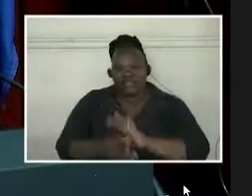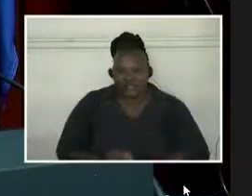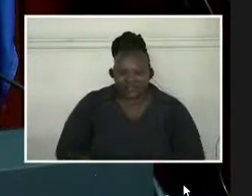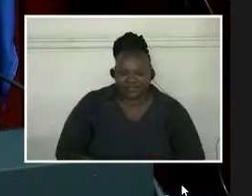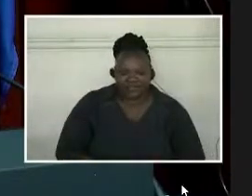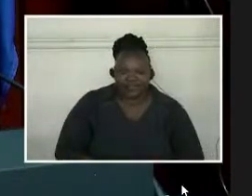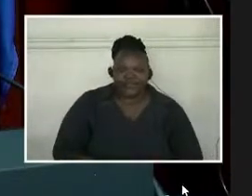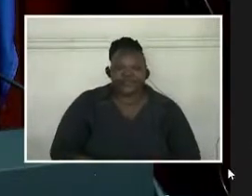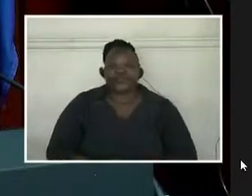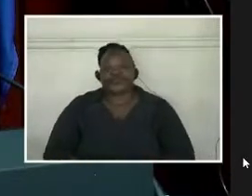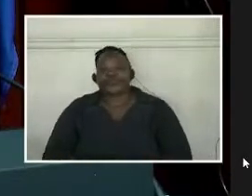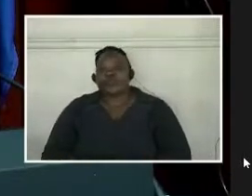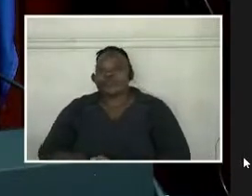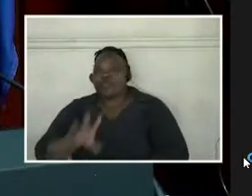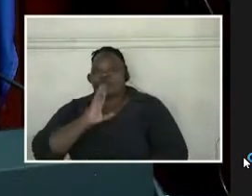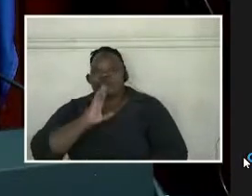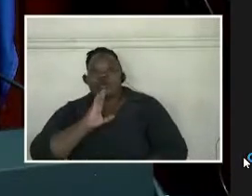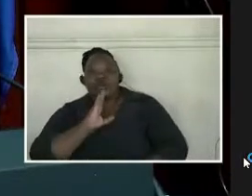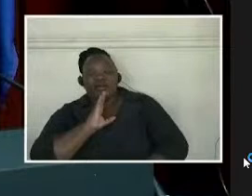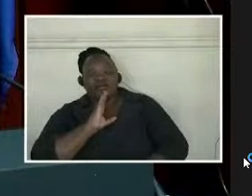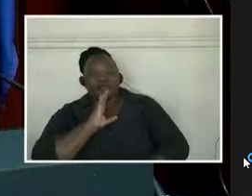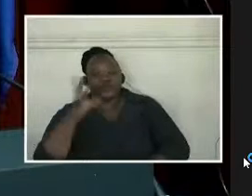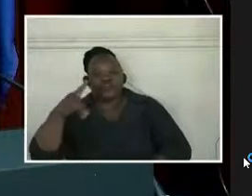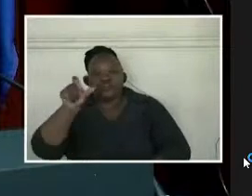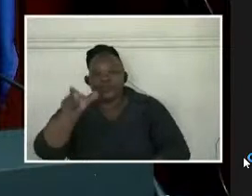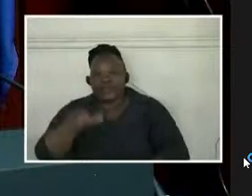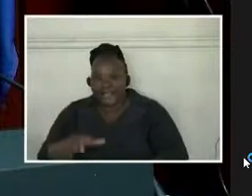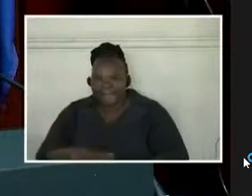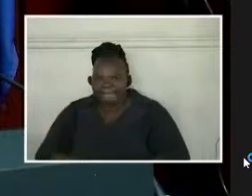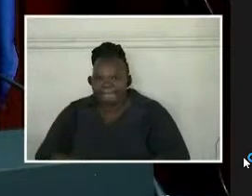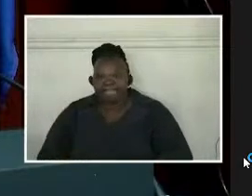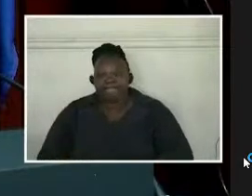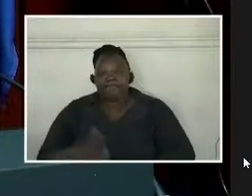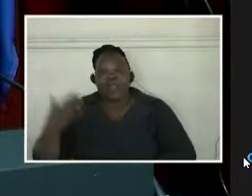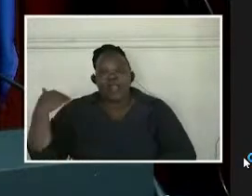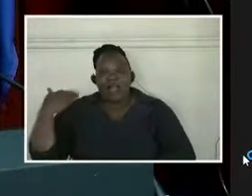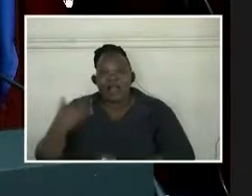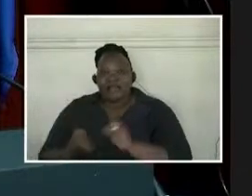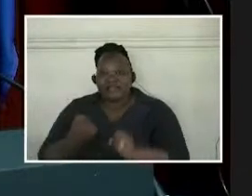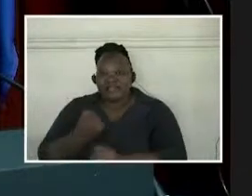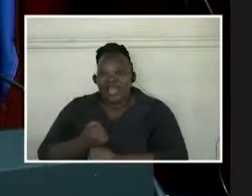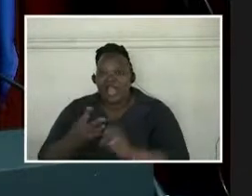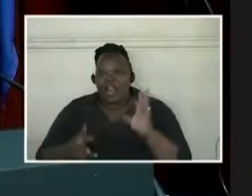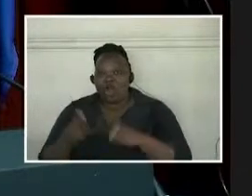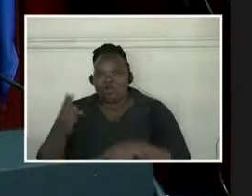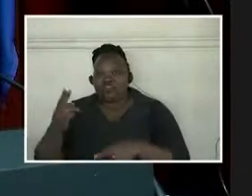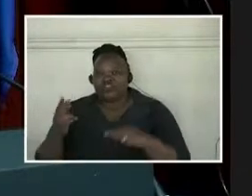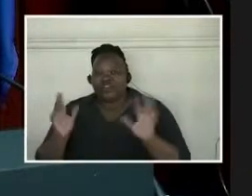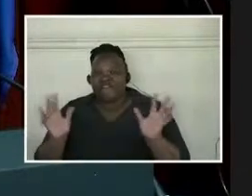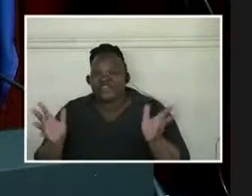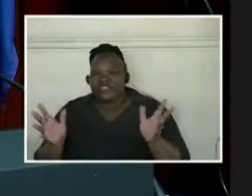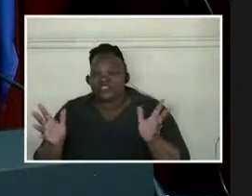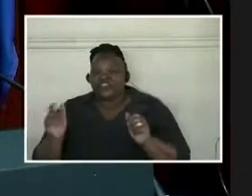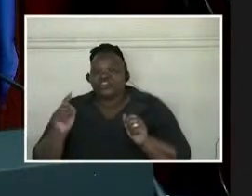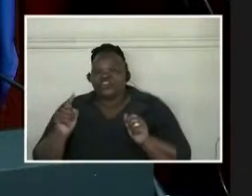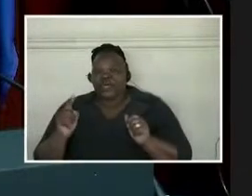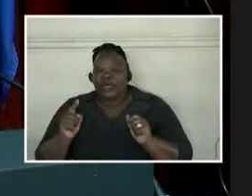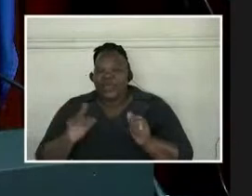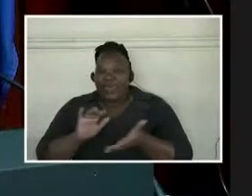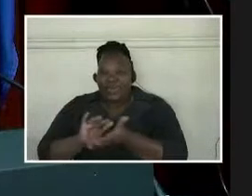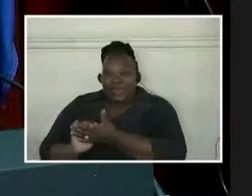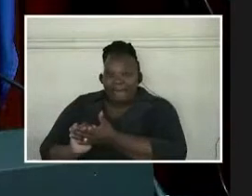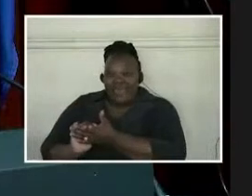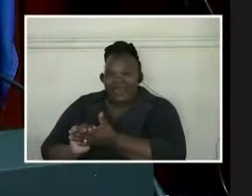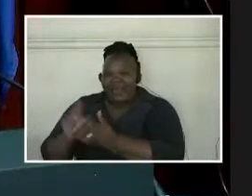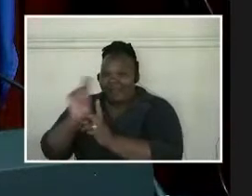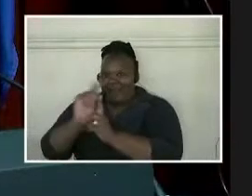madam speaker chairperson last year we launched the keeping art alive world-based